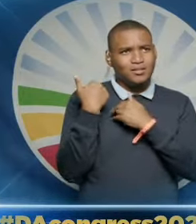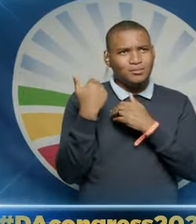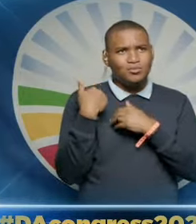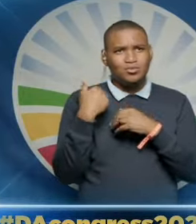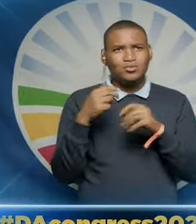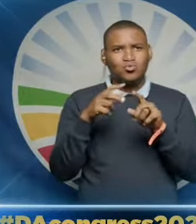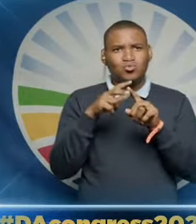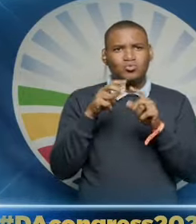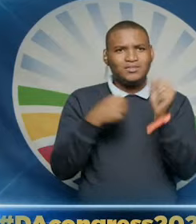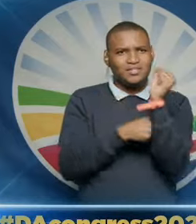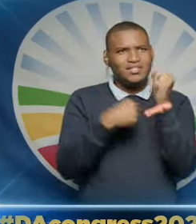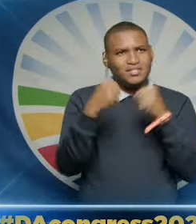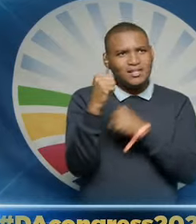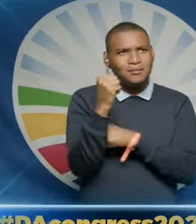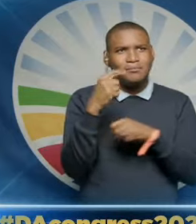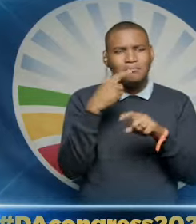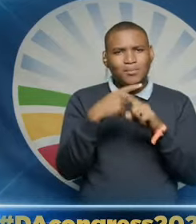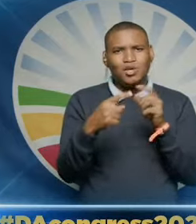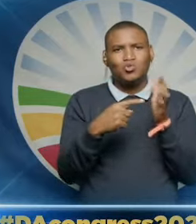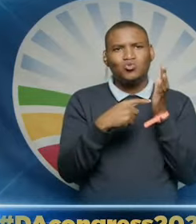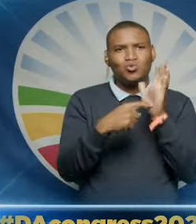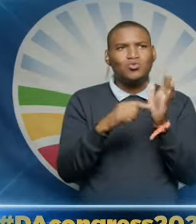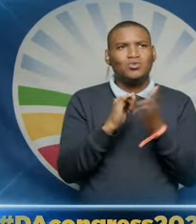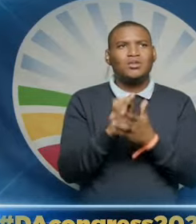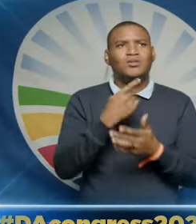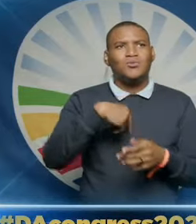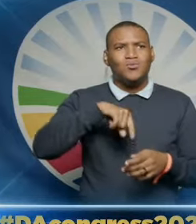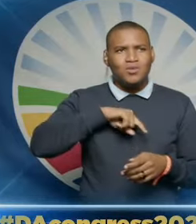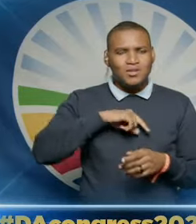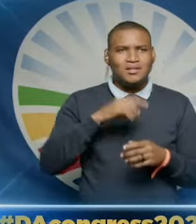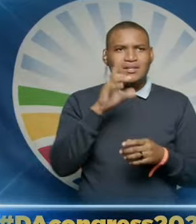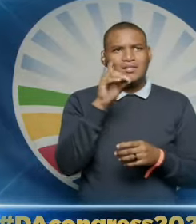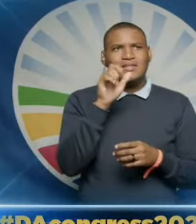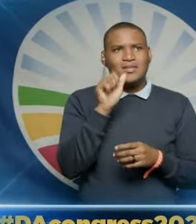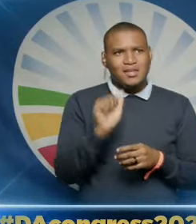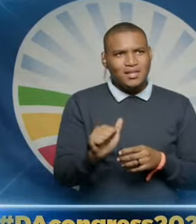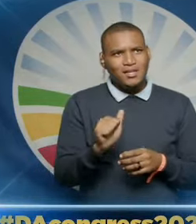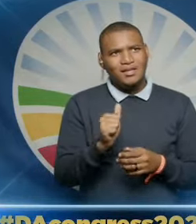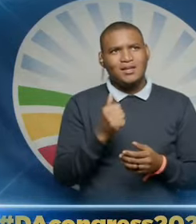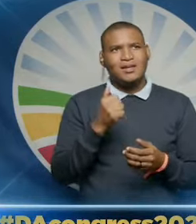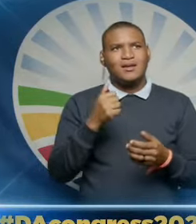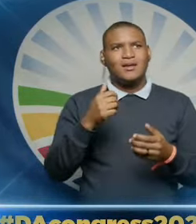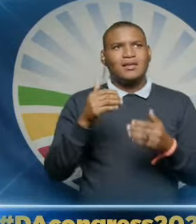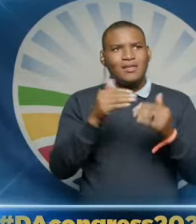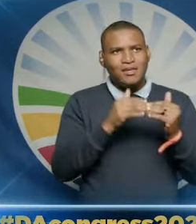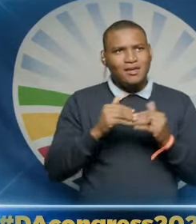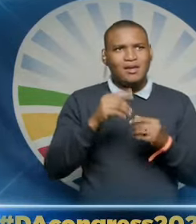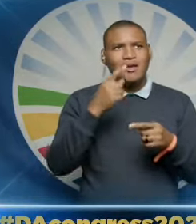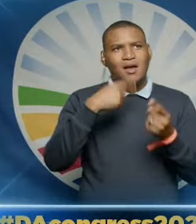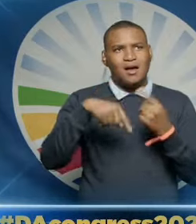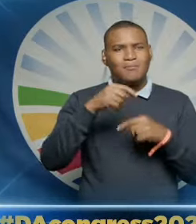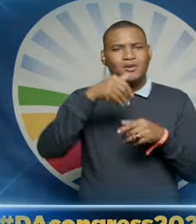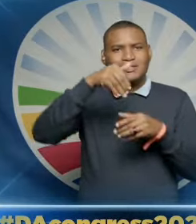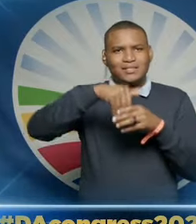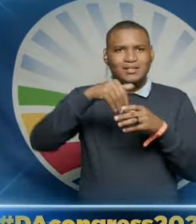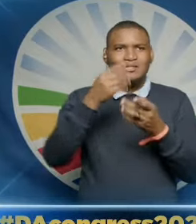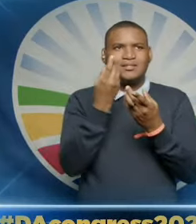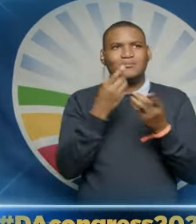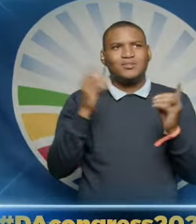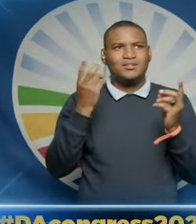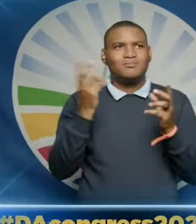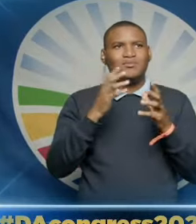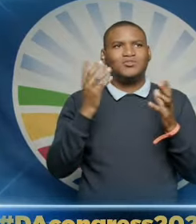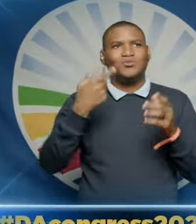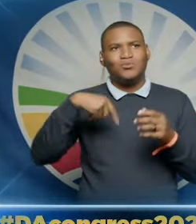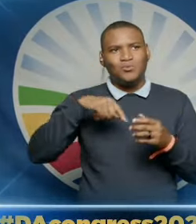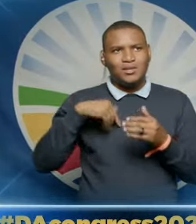mechanism, but also it signifies that we, as the Democratic Alliance, care about internal democracy as much as we